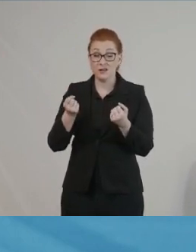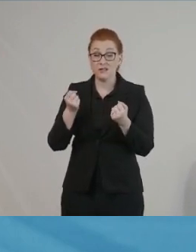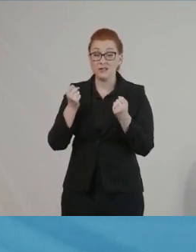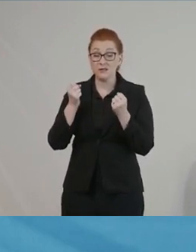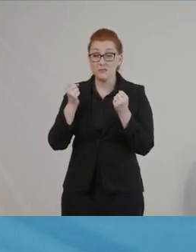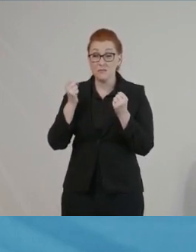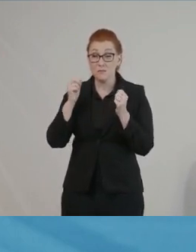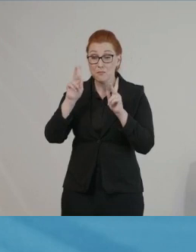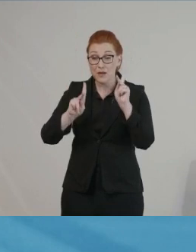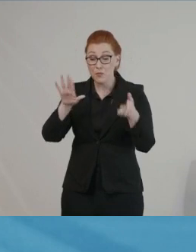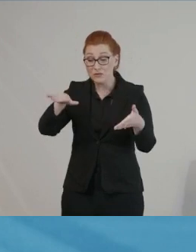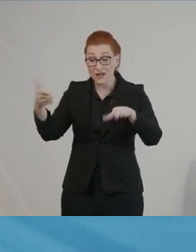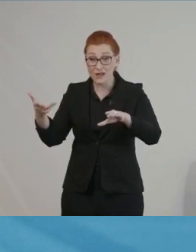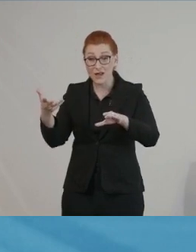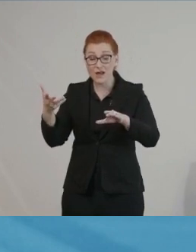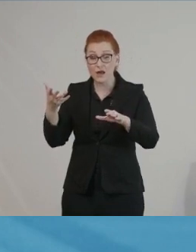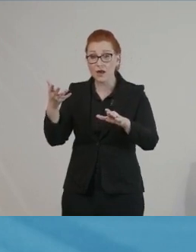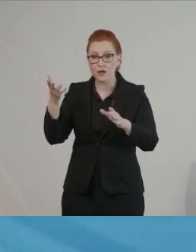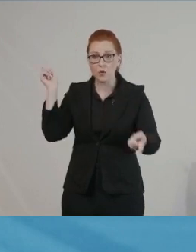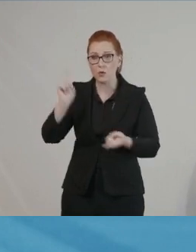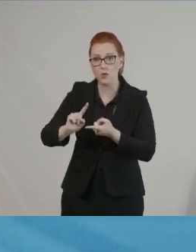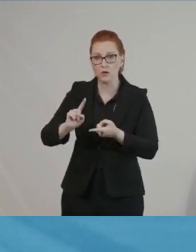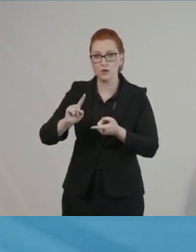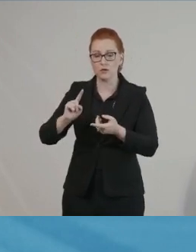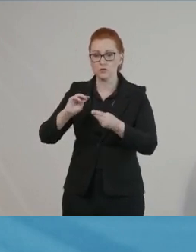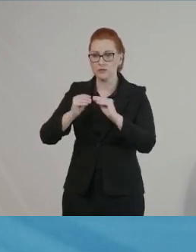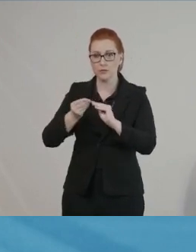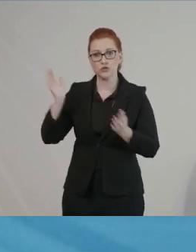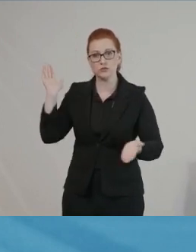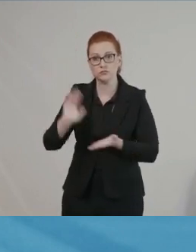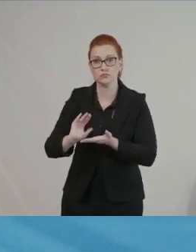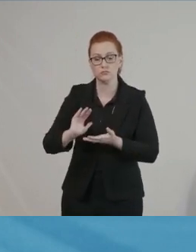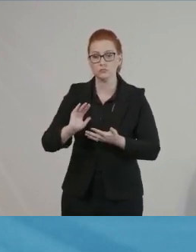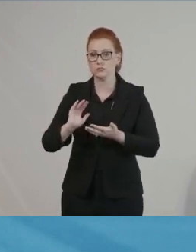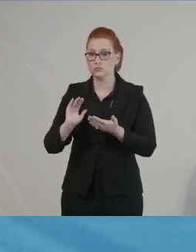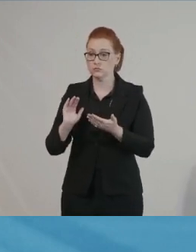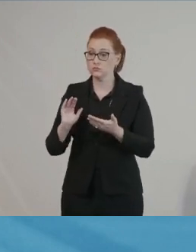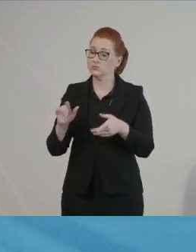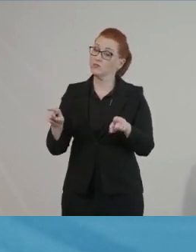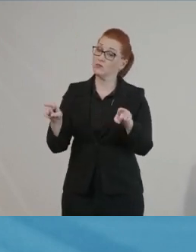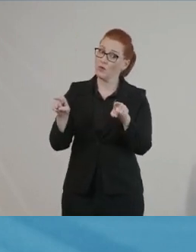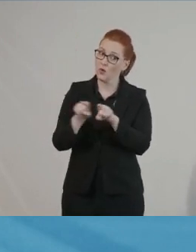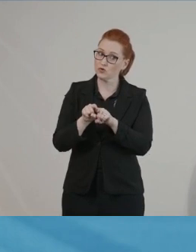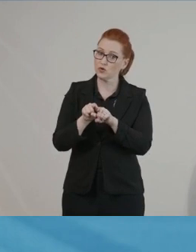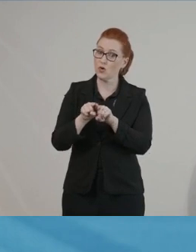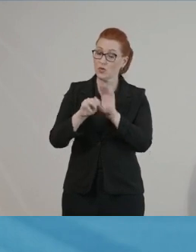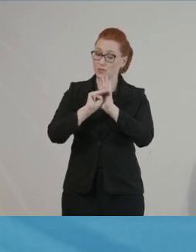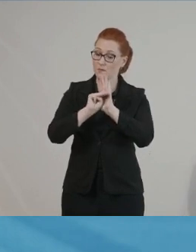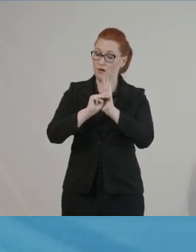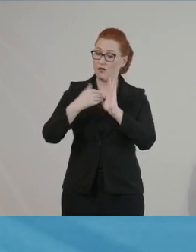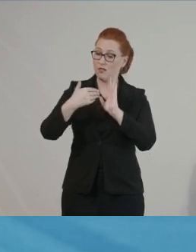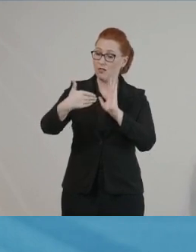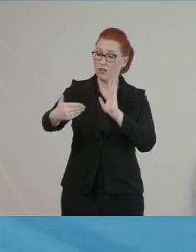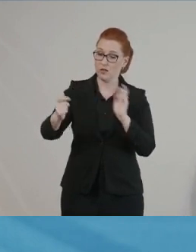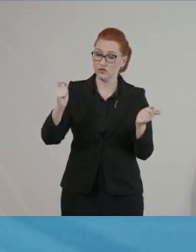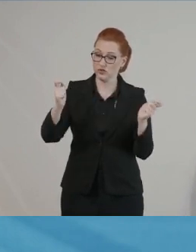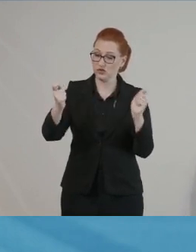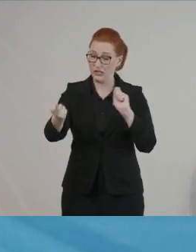et cetera. But also, over the course of time, when you see those models changing